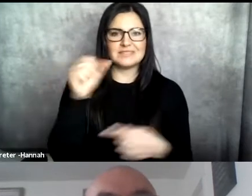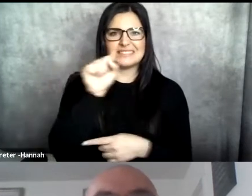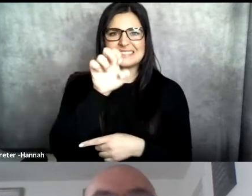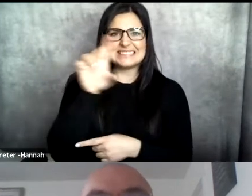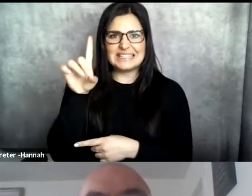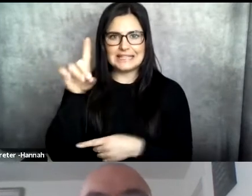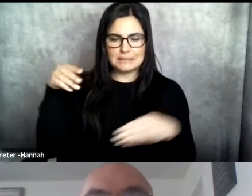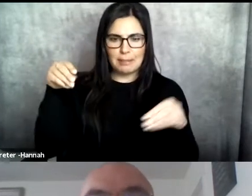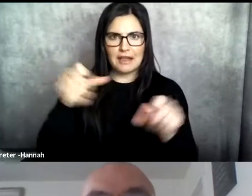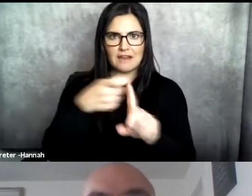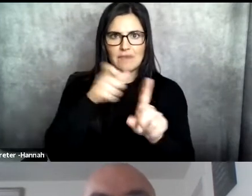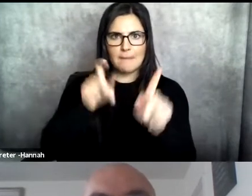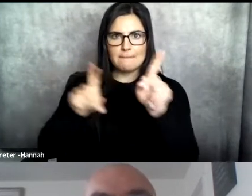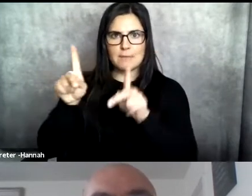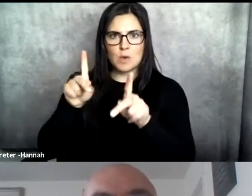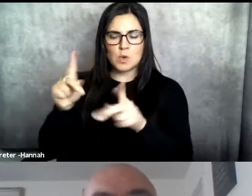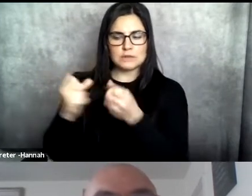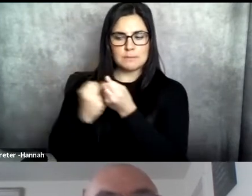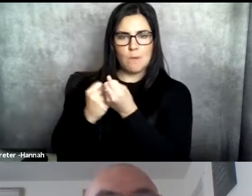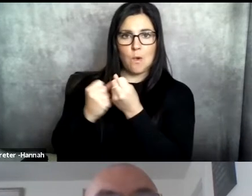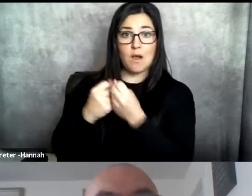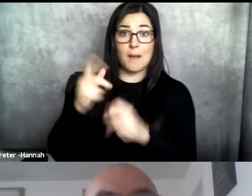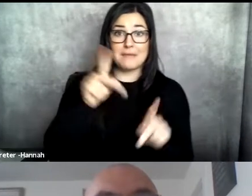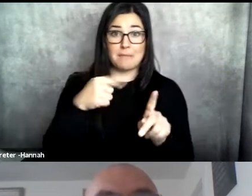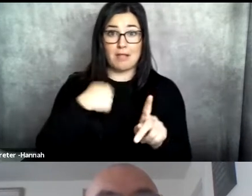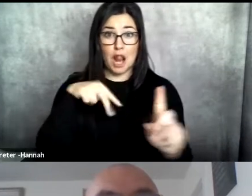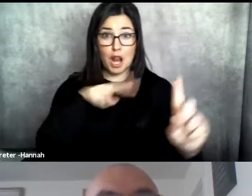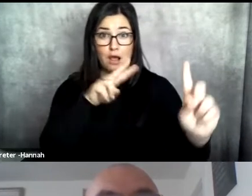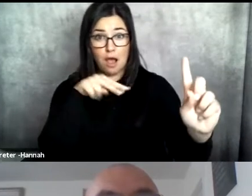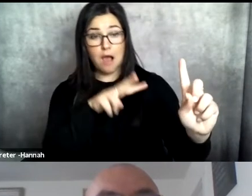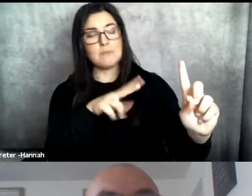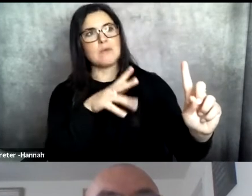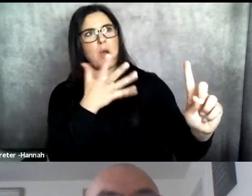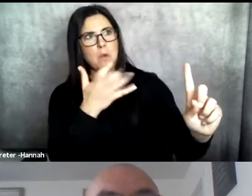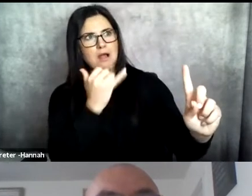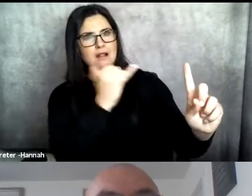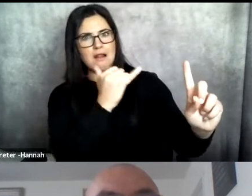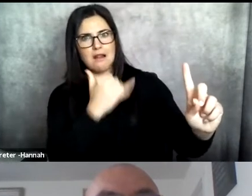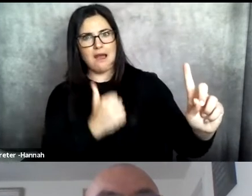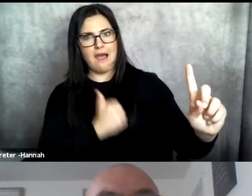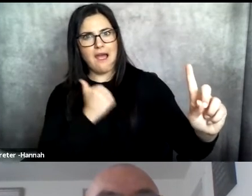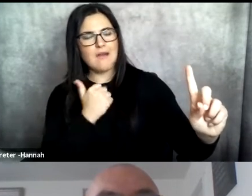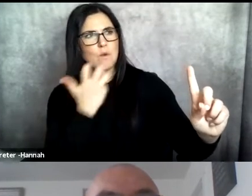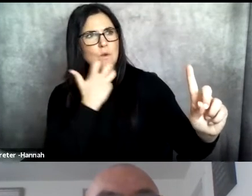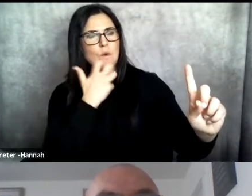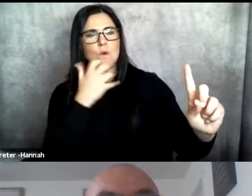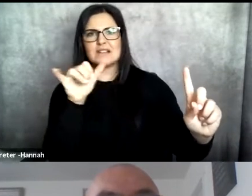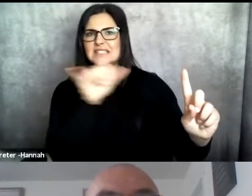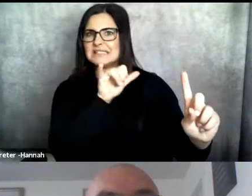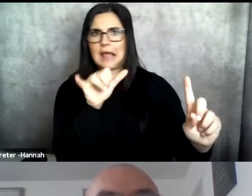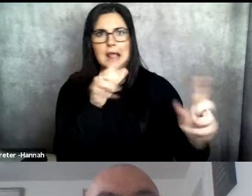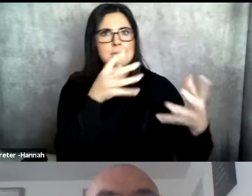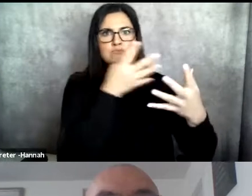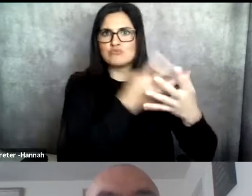right? And people that I looked up to, right? People who I wanted to be like, right? That were going to places like Pelican Bay Shoe,